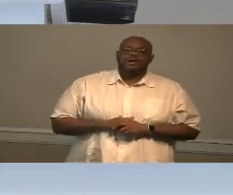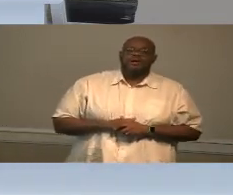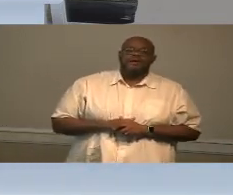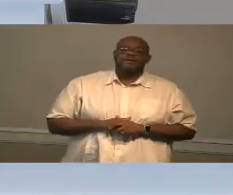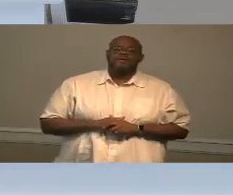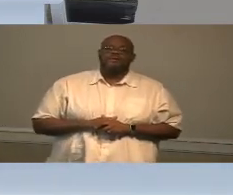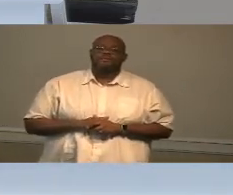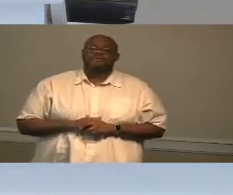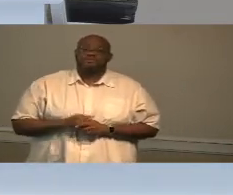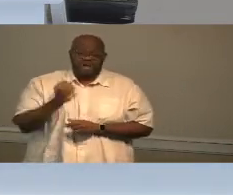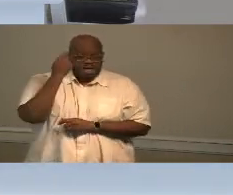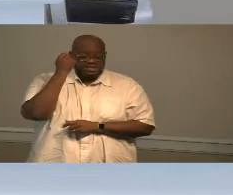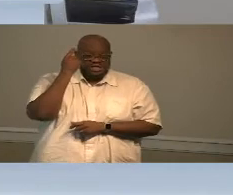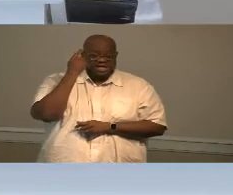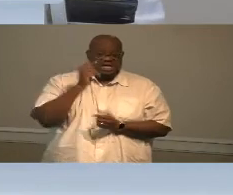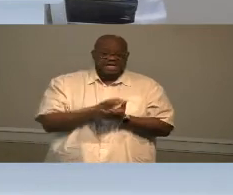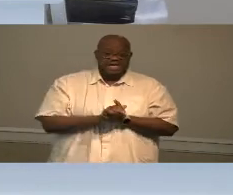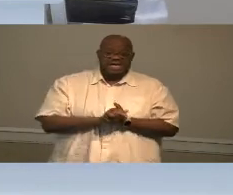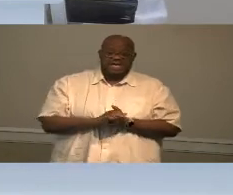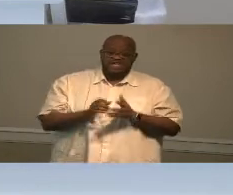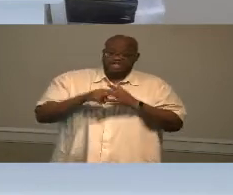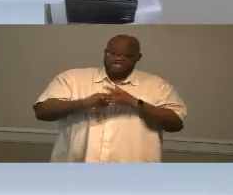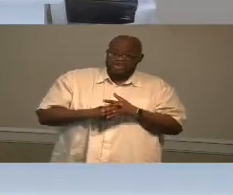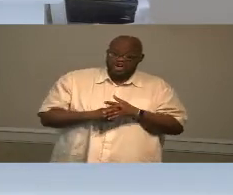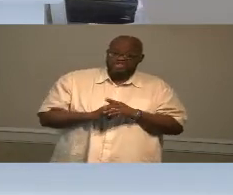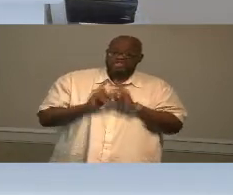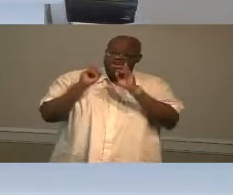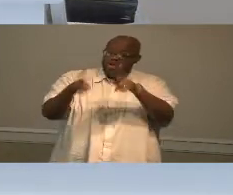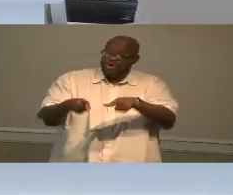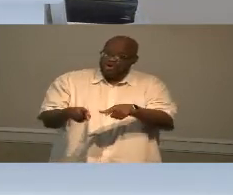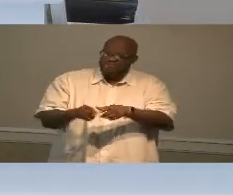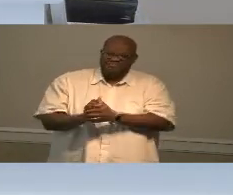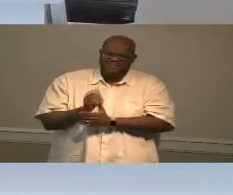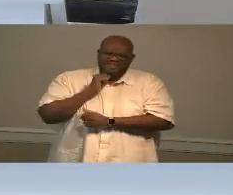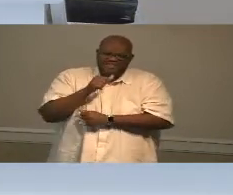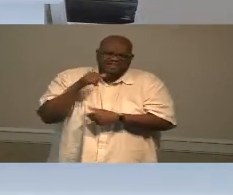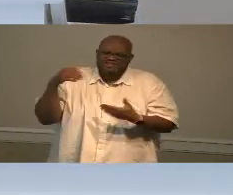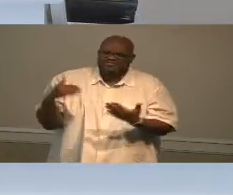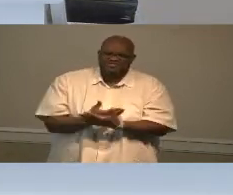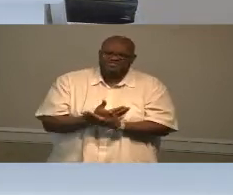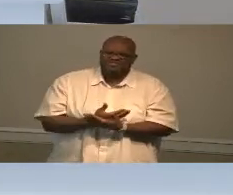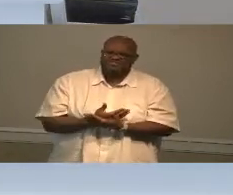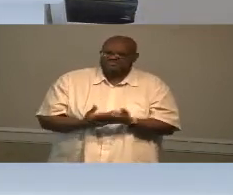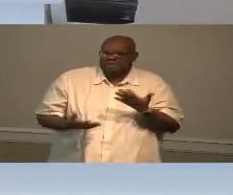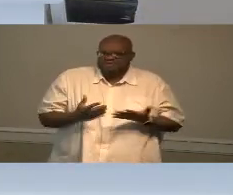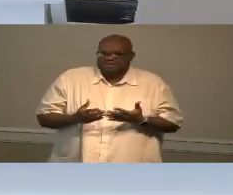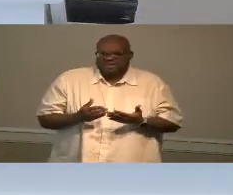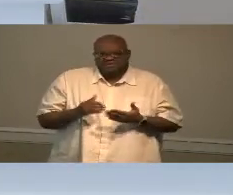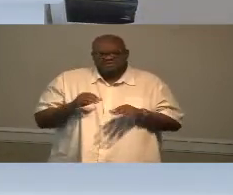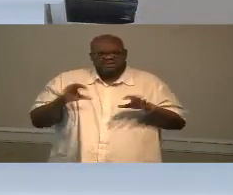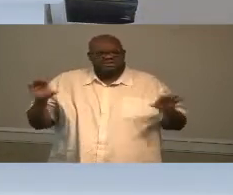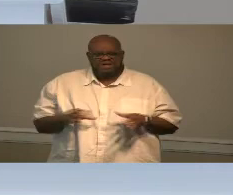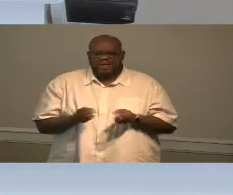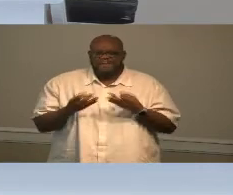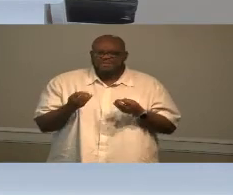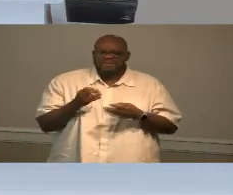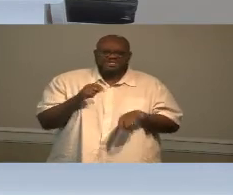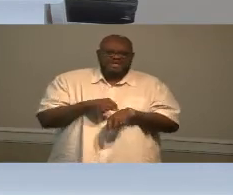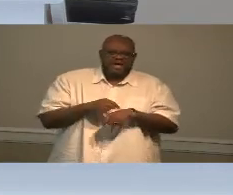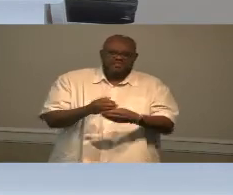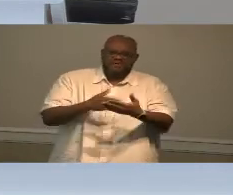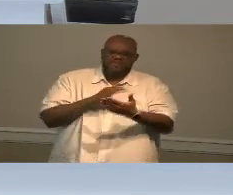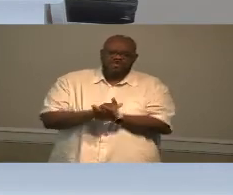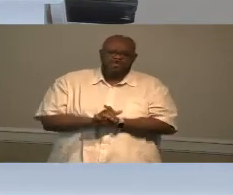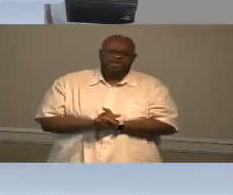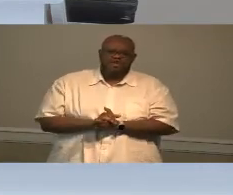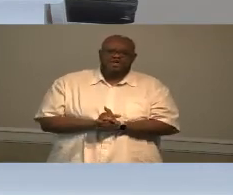as they are roaring, this is not anything new for them. They probably made this journey many a time. I mean, it's a short trip